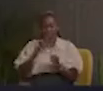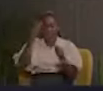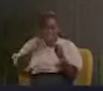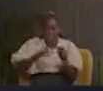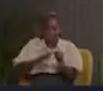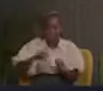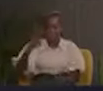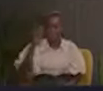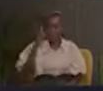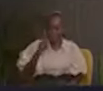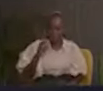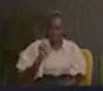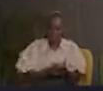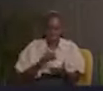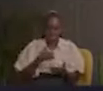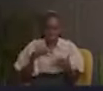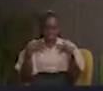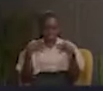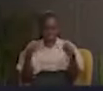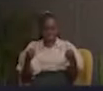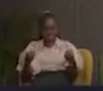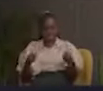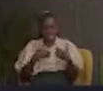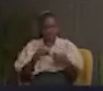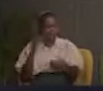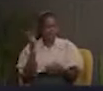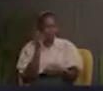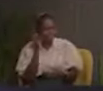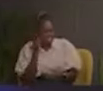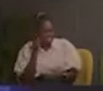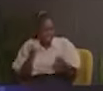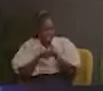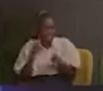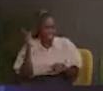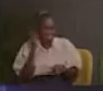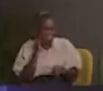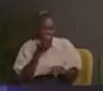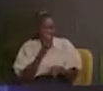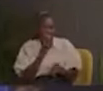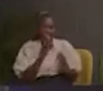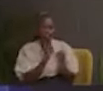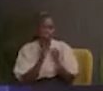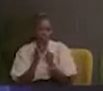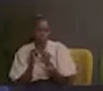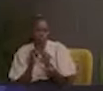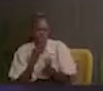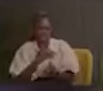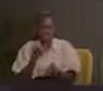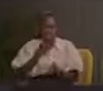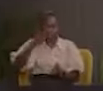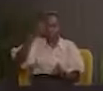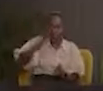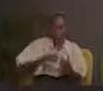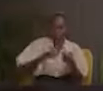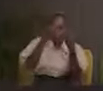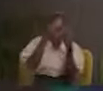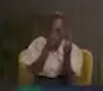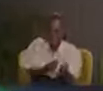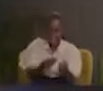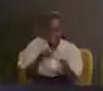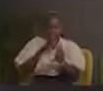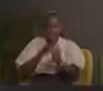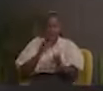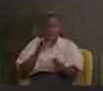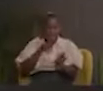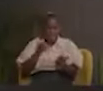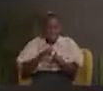Everyone who was healed had to listen, and in listening there was an instruction, and they were mandated to obey. At the point